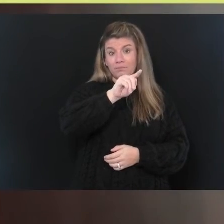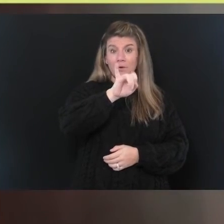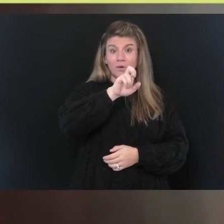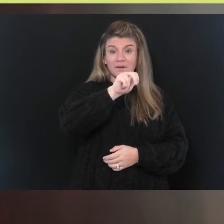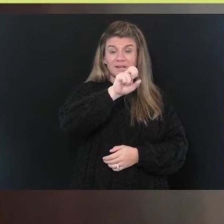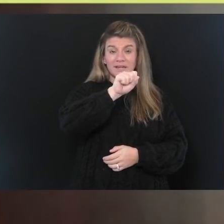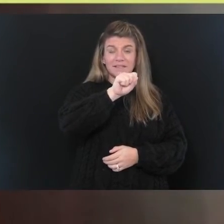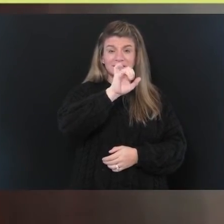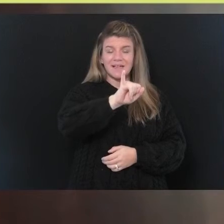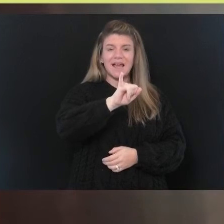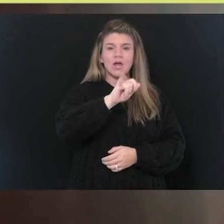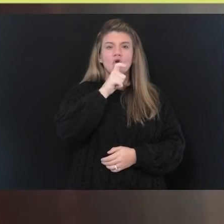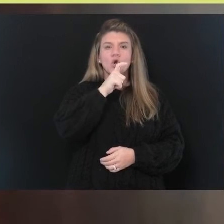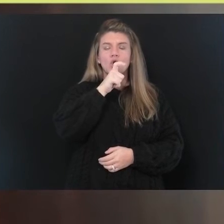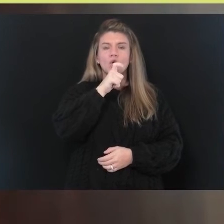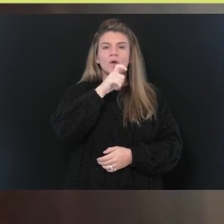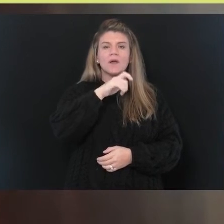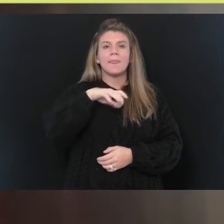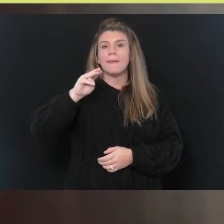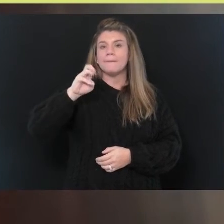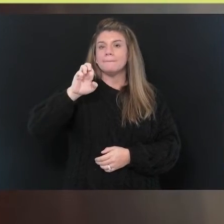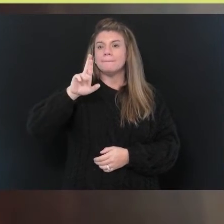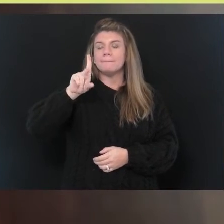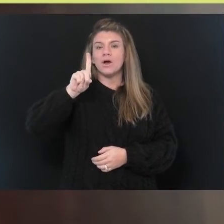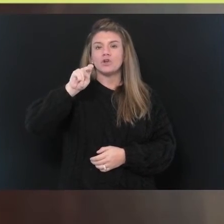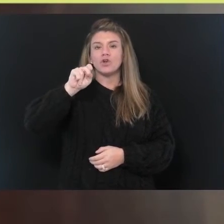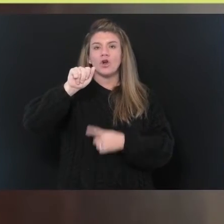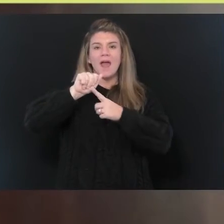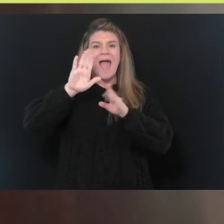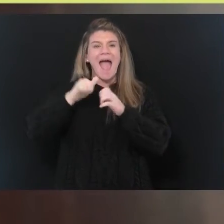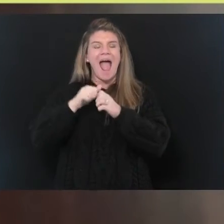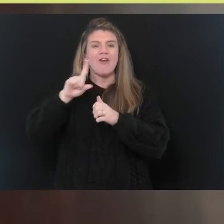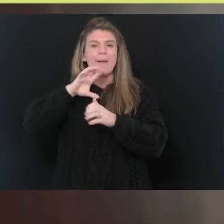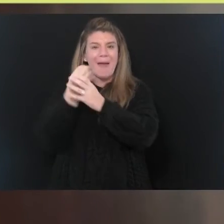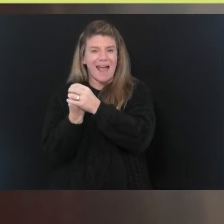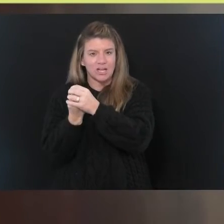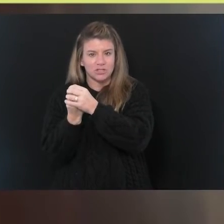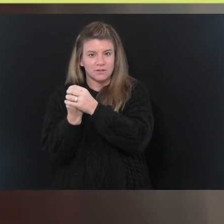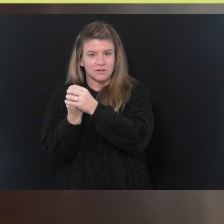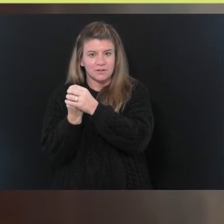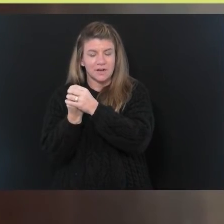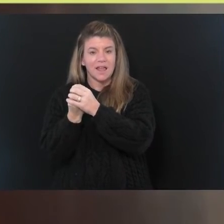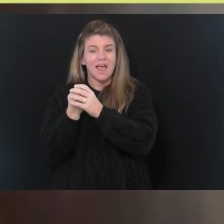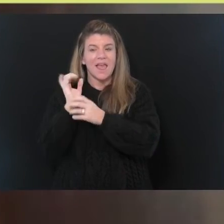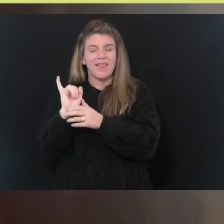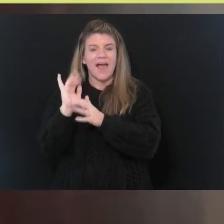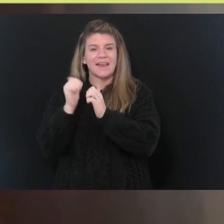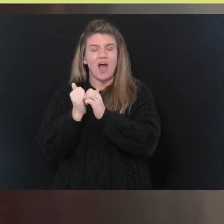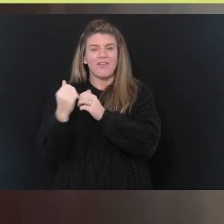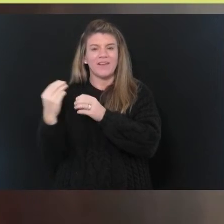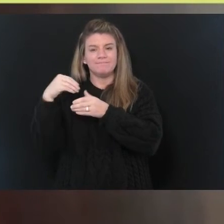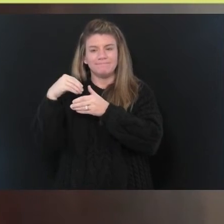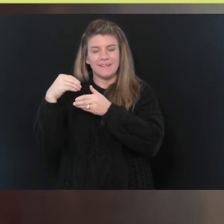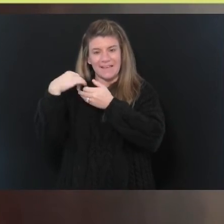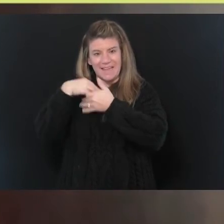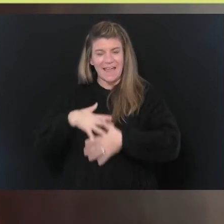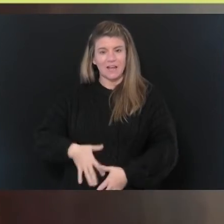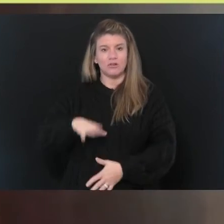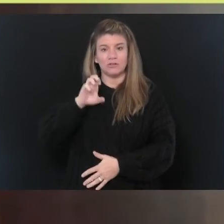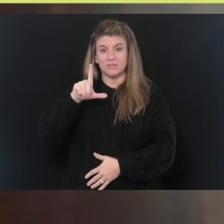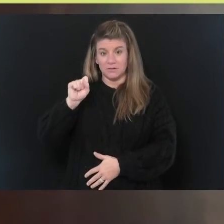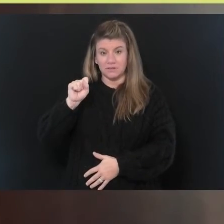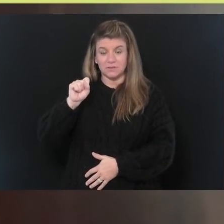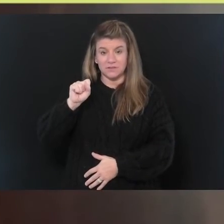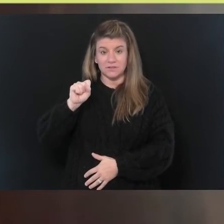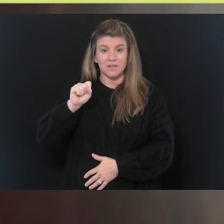the Moderna vaccine, which is how they're packaged so that they get into our cells very easily. And then remember,